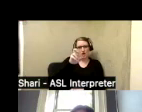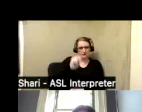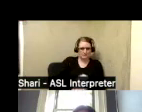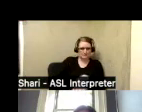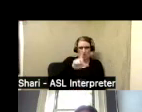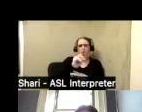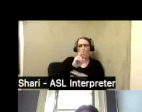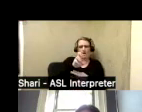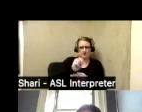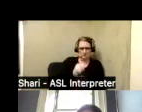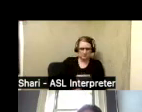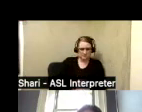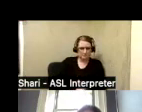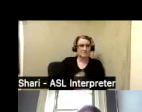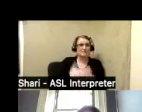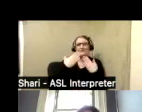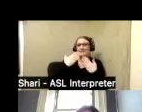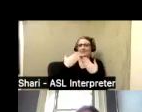Thank you, Chris.